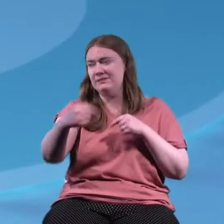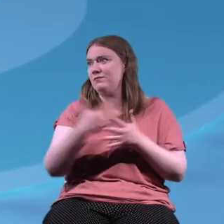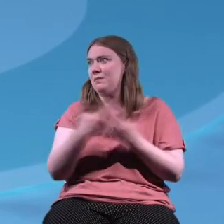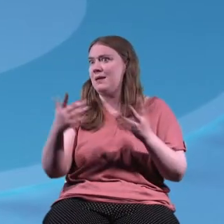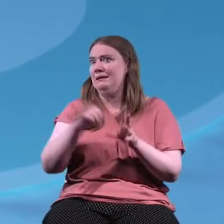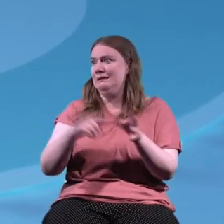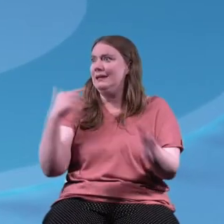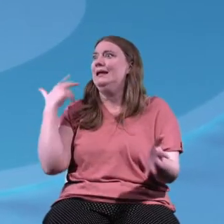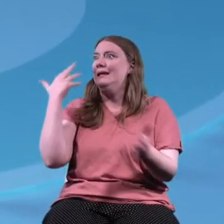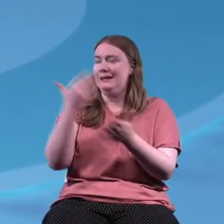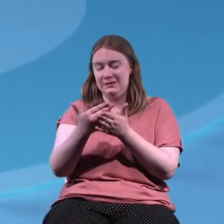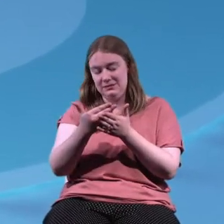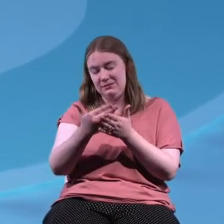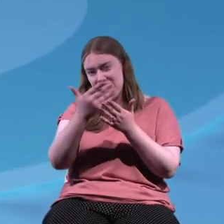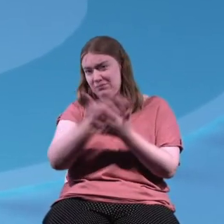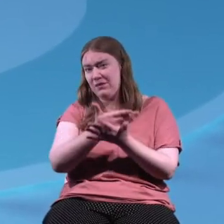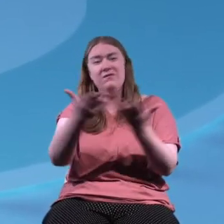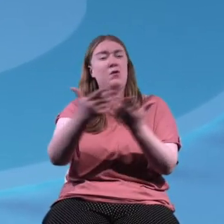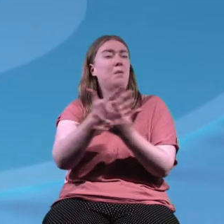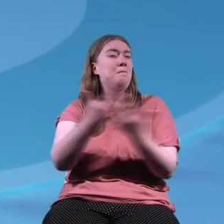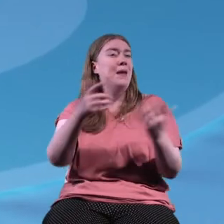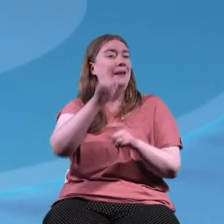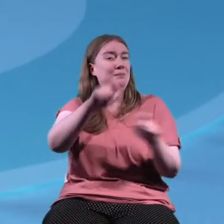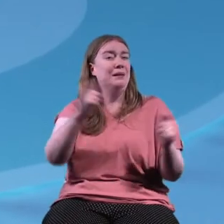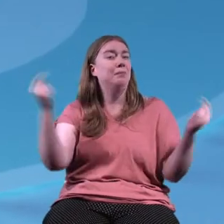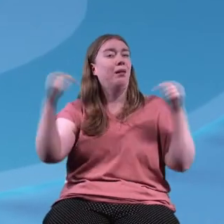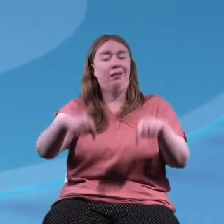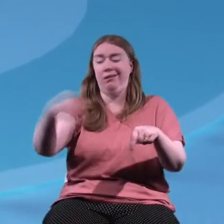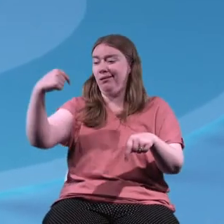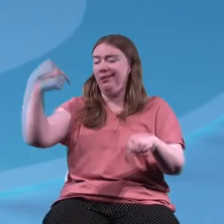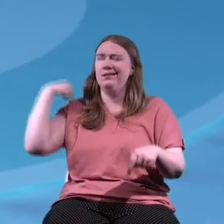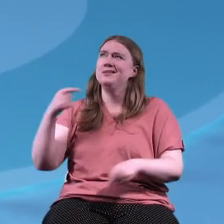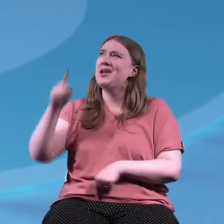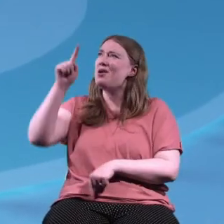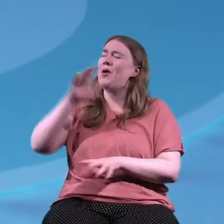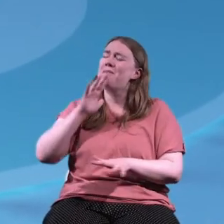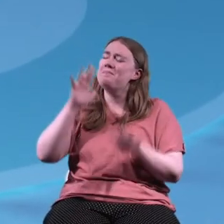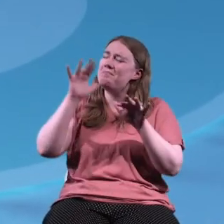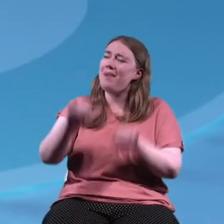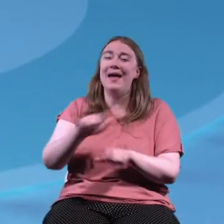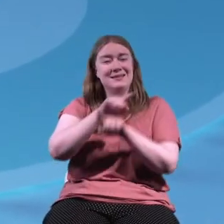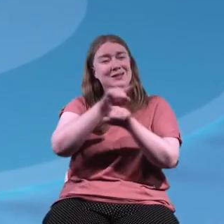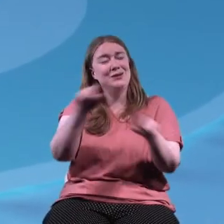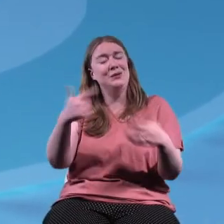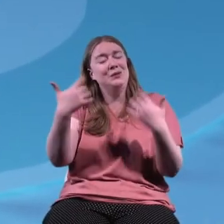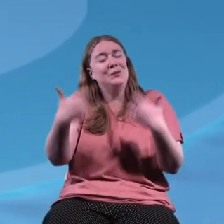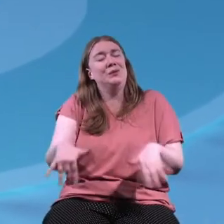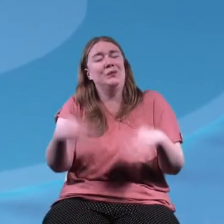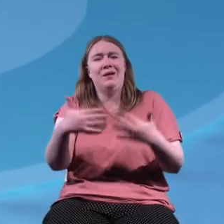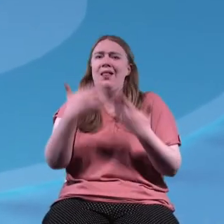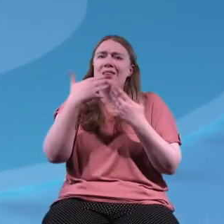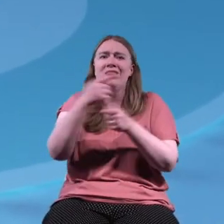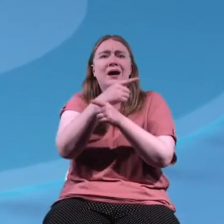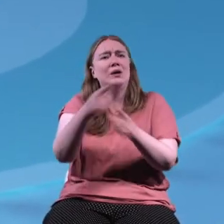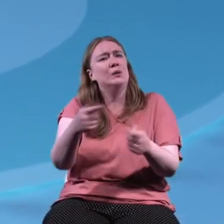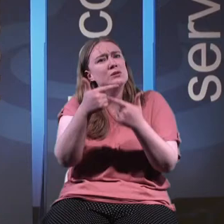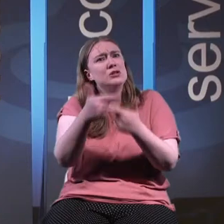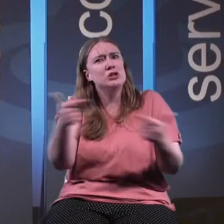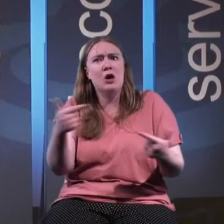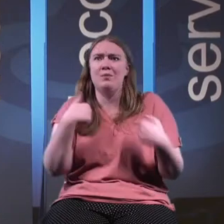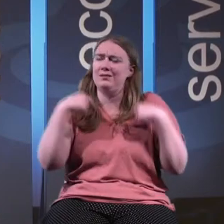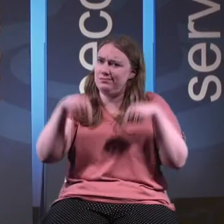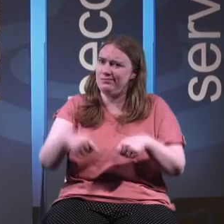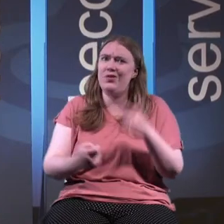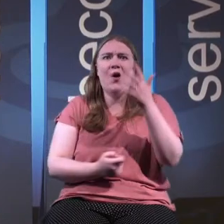years and for so many people. So may God bless you very richly indeed, and thank you so much for giving me